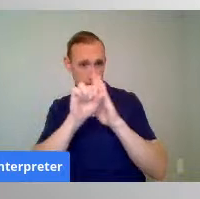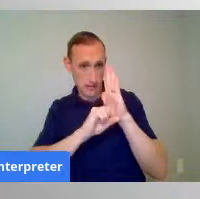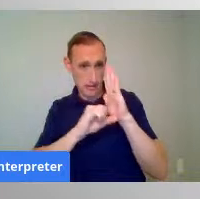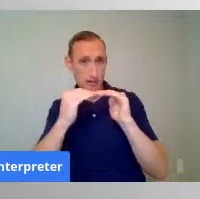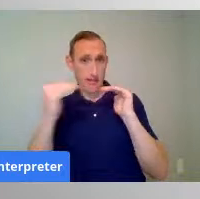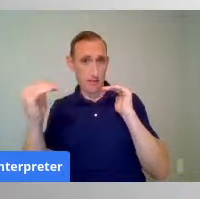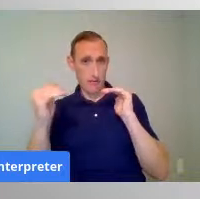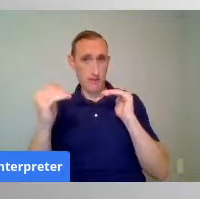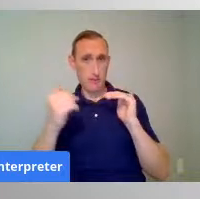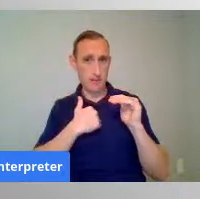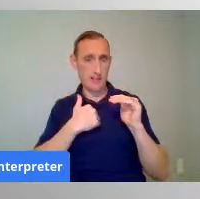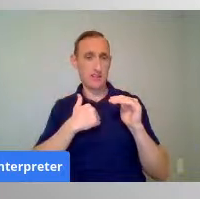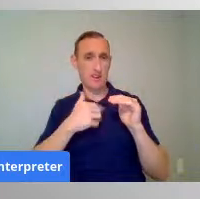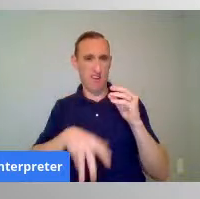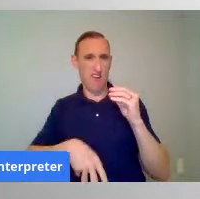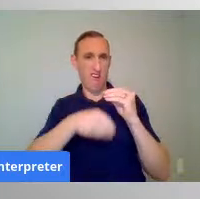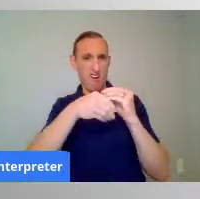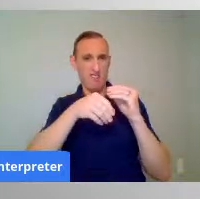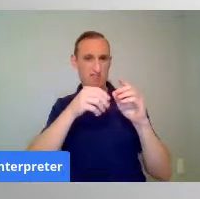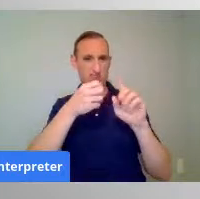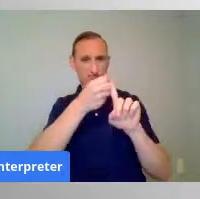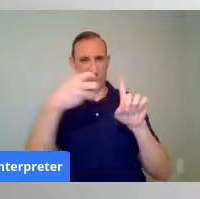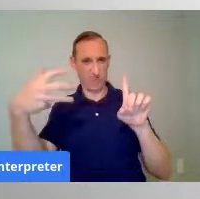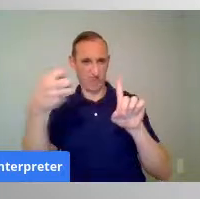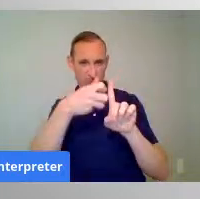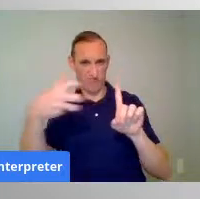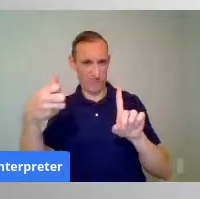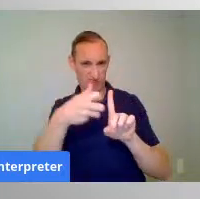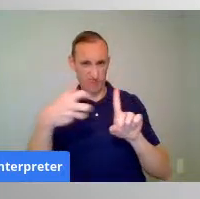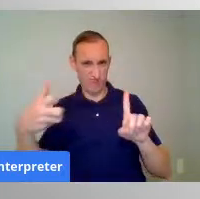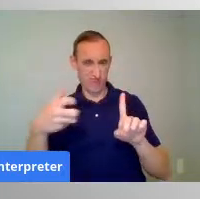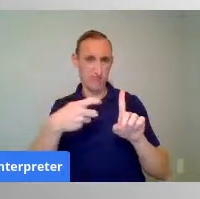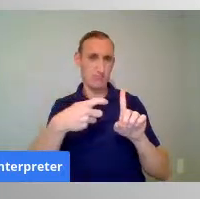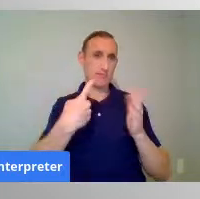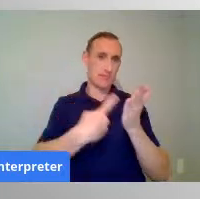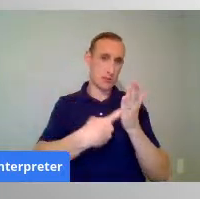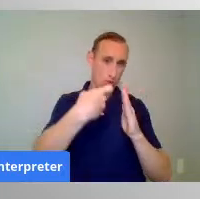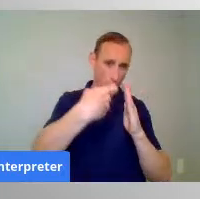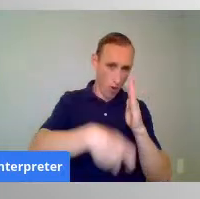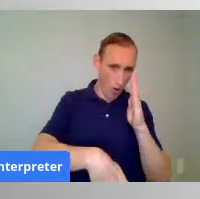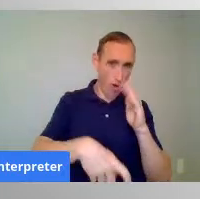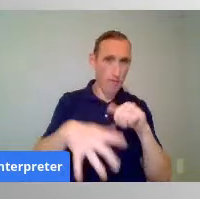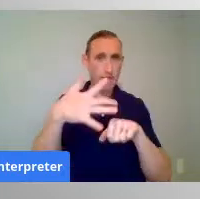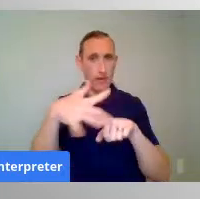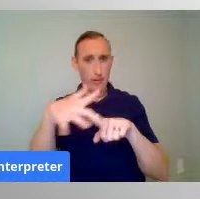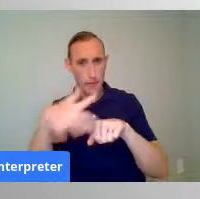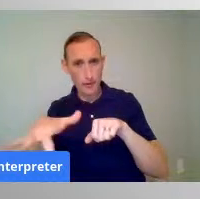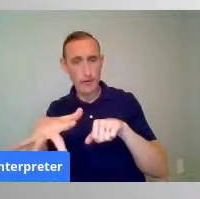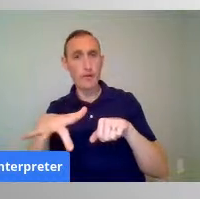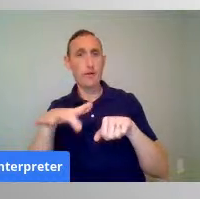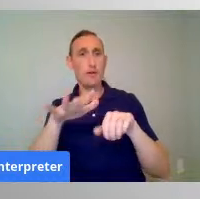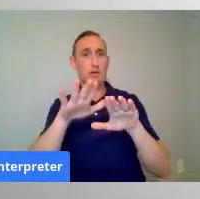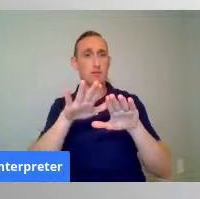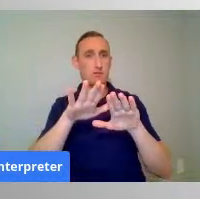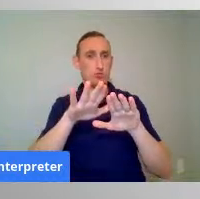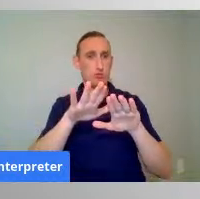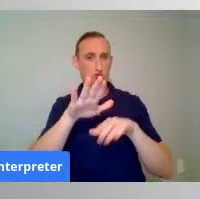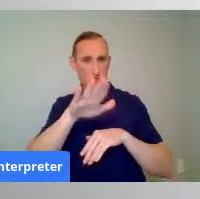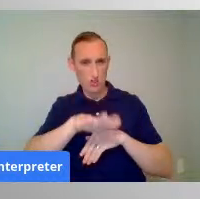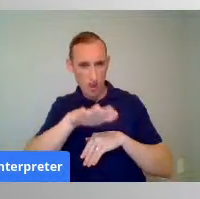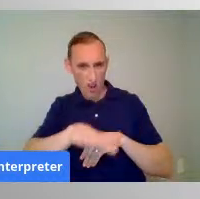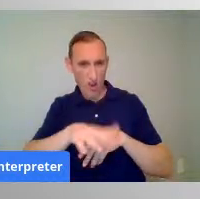bit of vocabulary building on that and then talk about cost and availability, sources of childcare, levels of